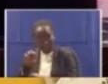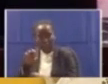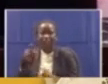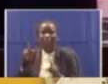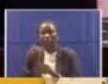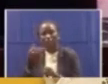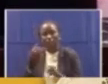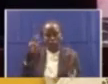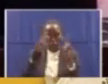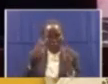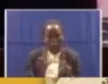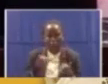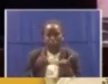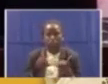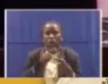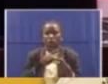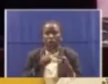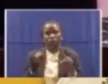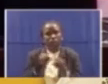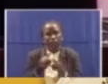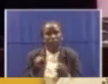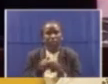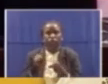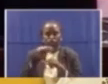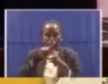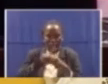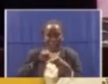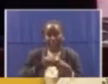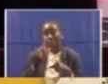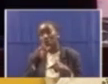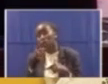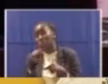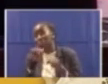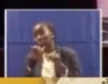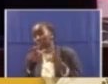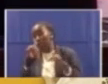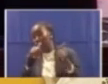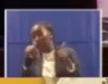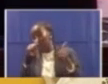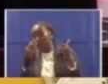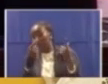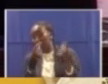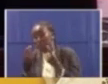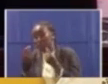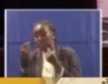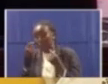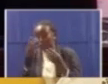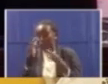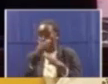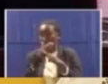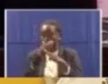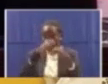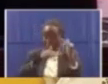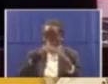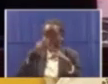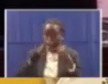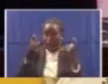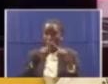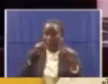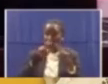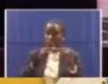Transnet. We also see the so-called construction mafia preventing much-needed infrastructure being built. And this despite the